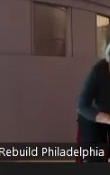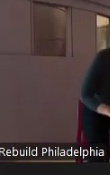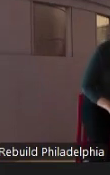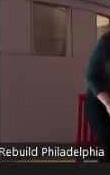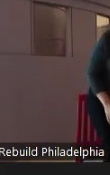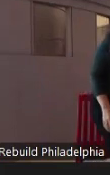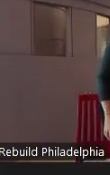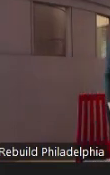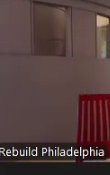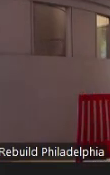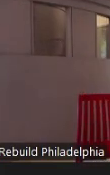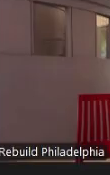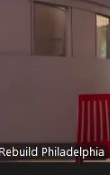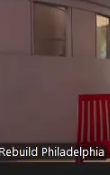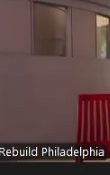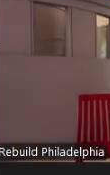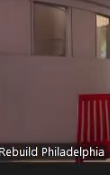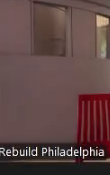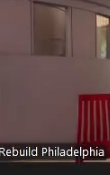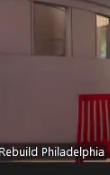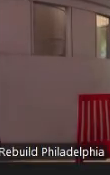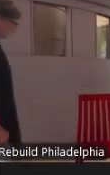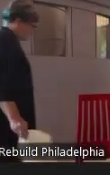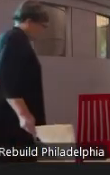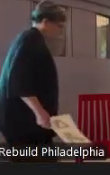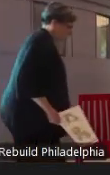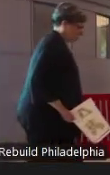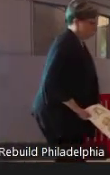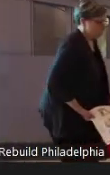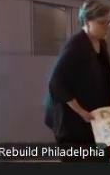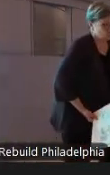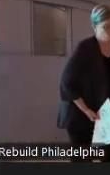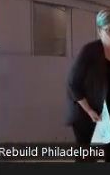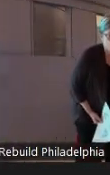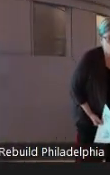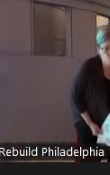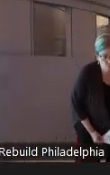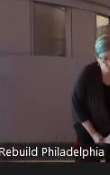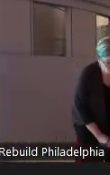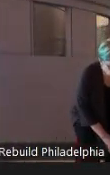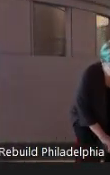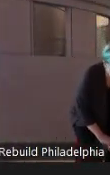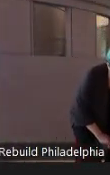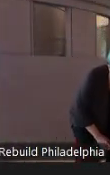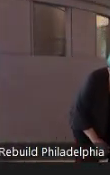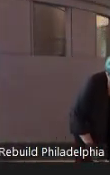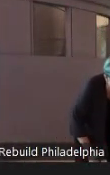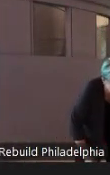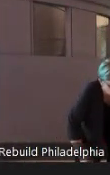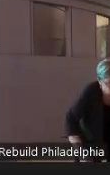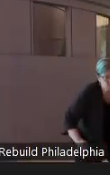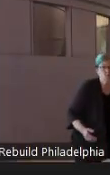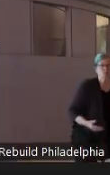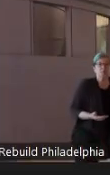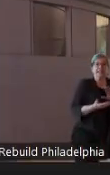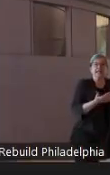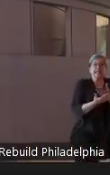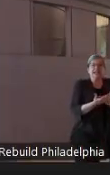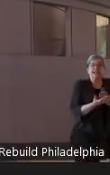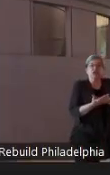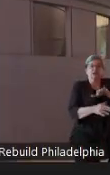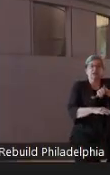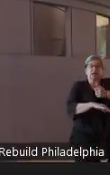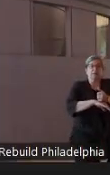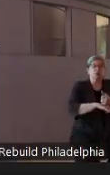The kitchen will be located between the gym and the atrium for easy access when larger events are occurring.